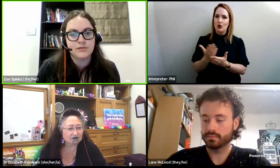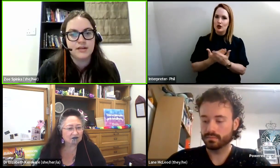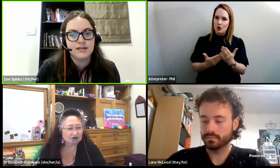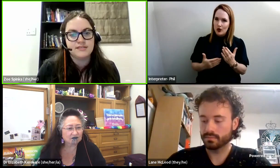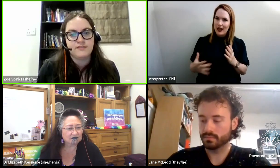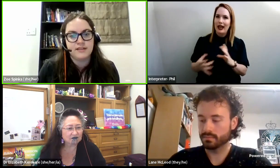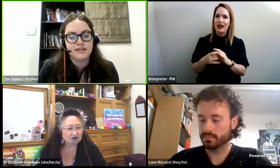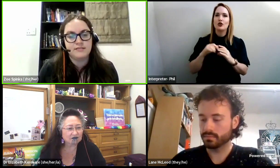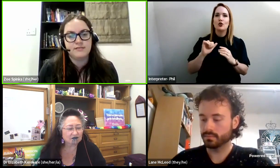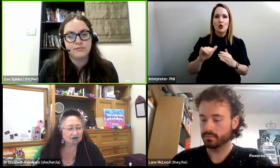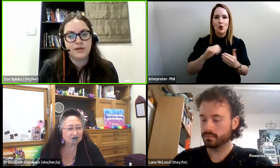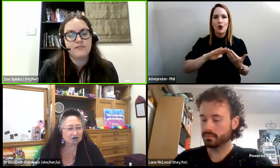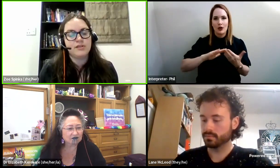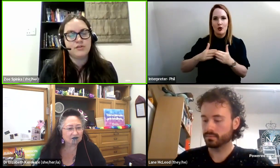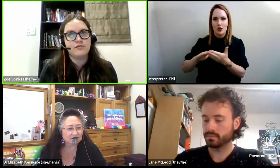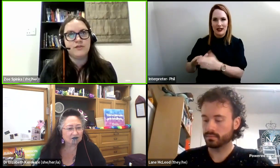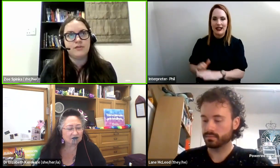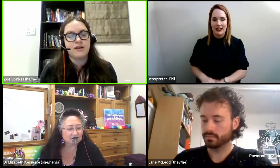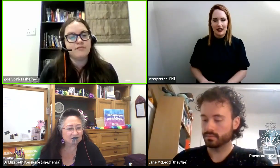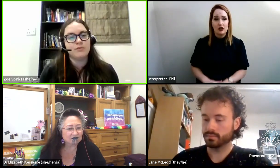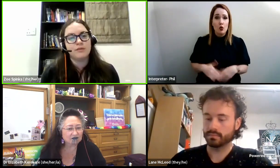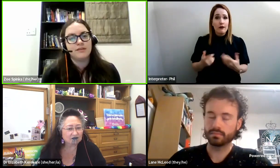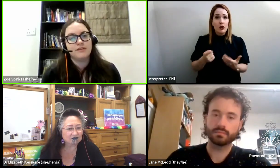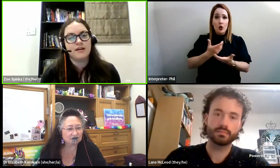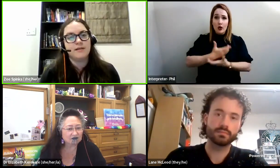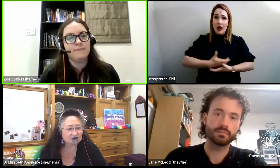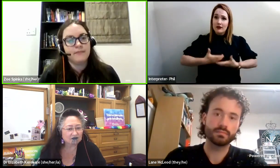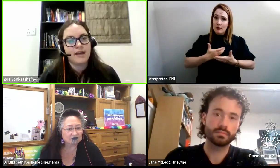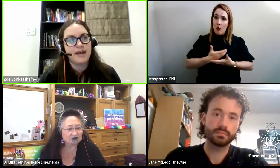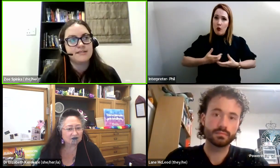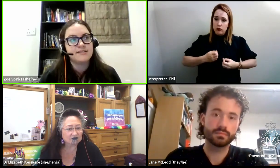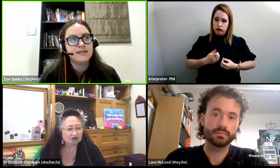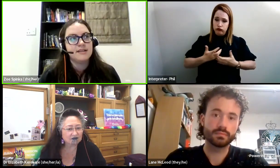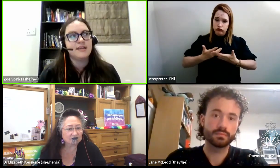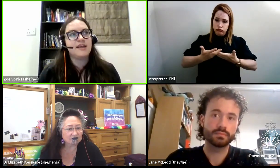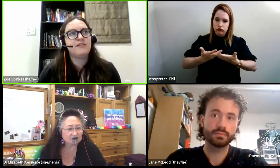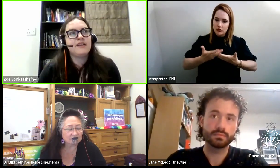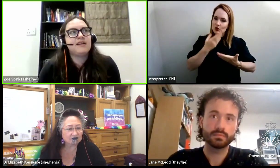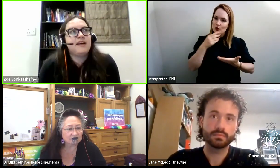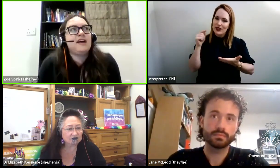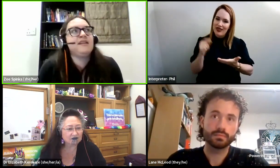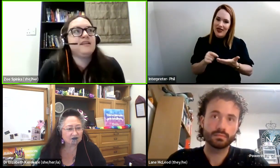So definitely whatever you feel comfortable with,